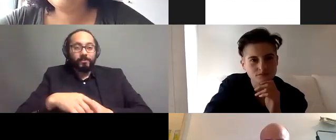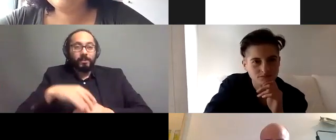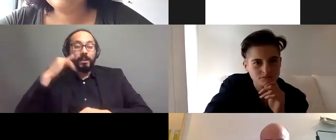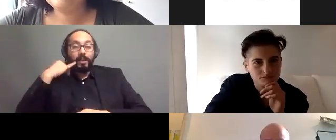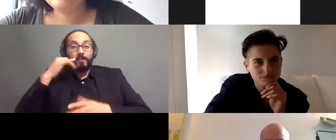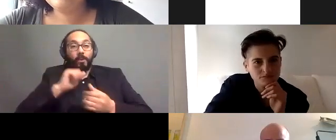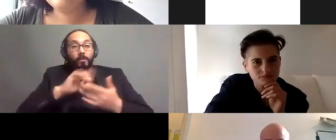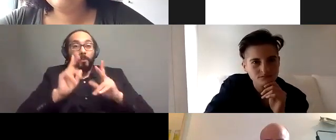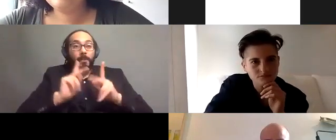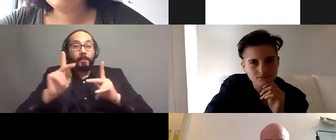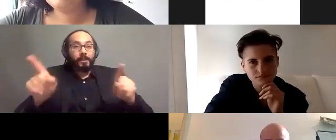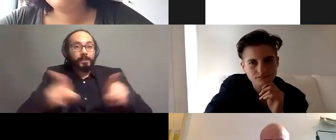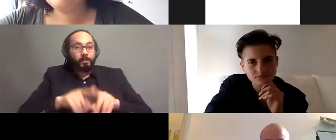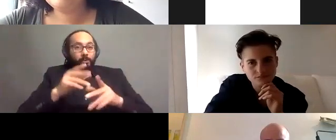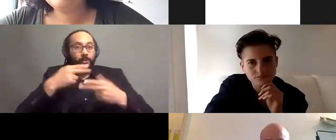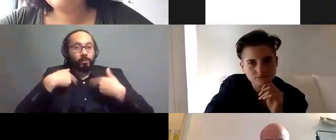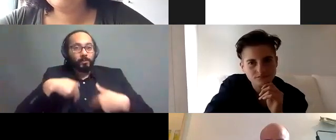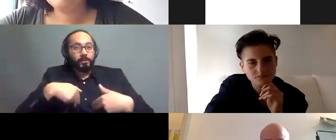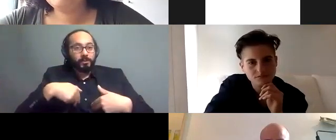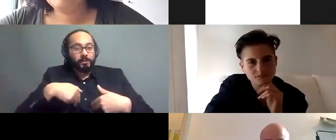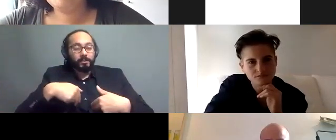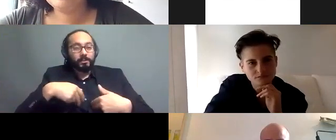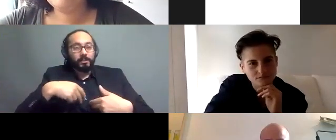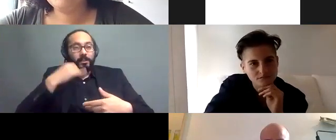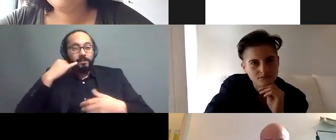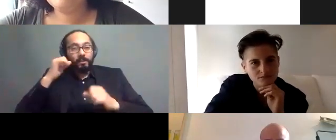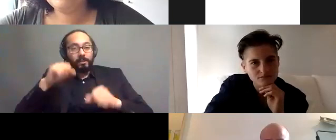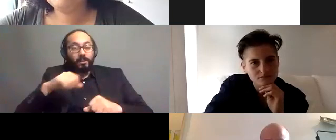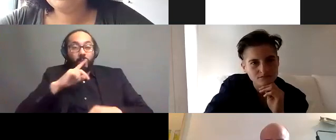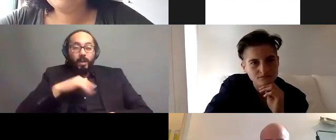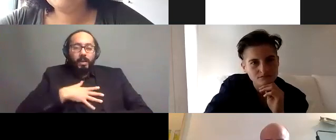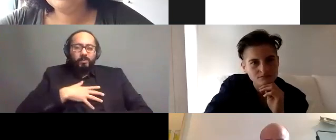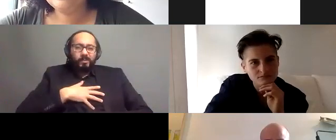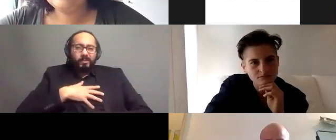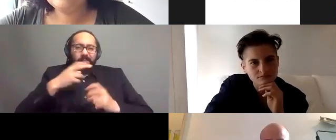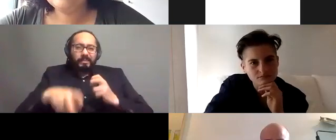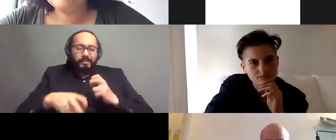humans as much as, you know, it might really hurt to do so,